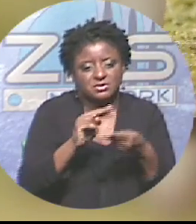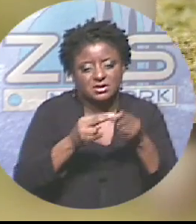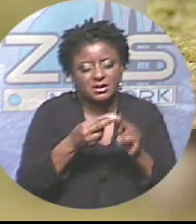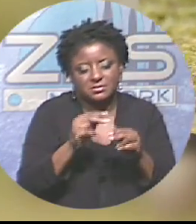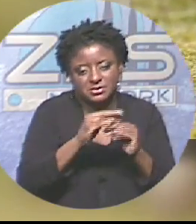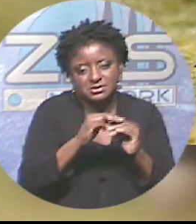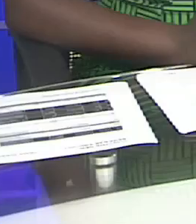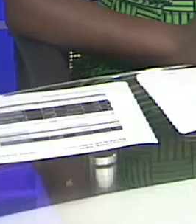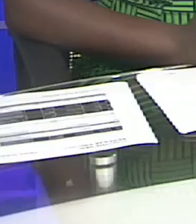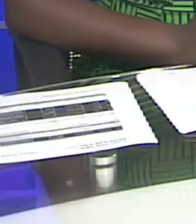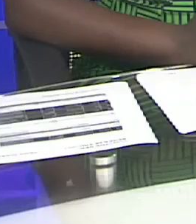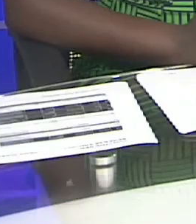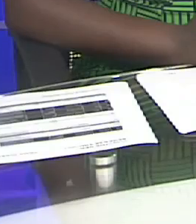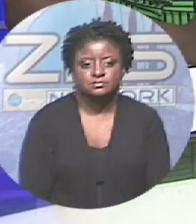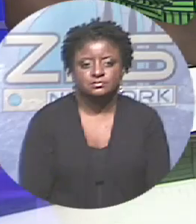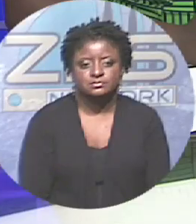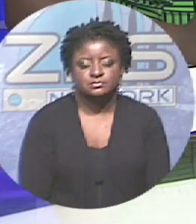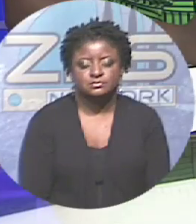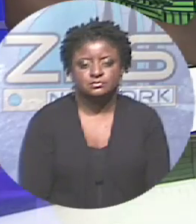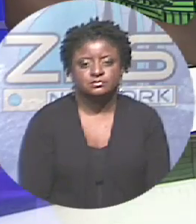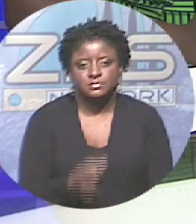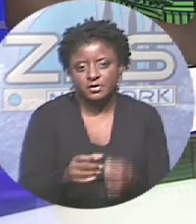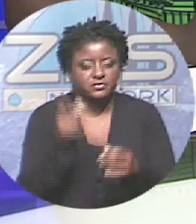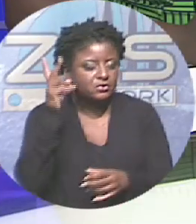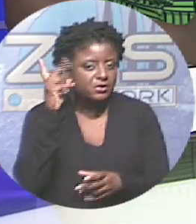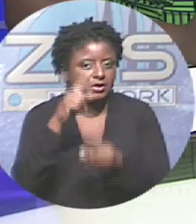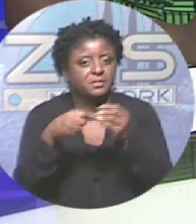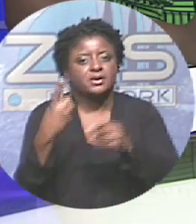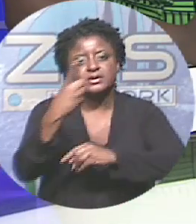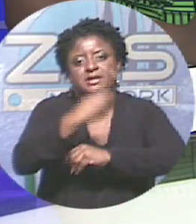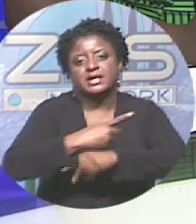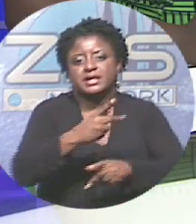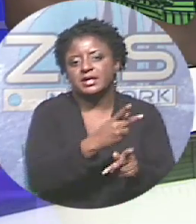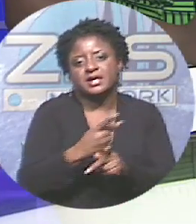ZNS Network News. Well, have you heard about daycare centers for children, but how about